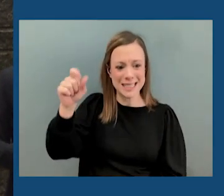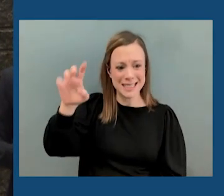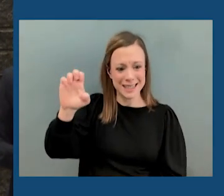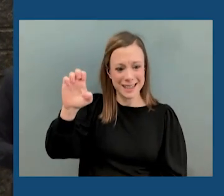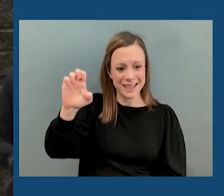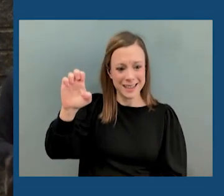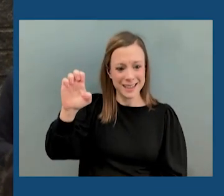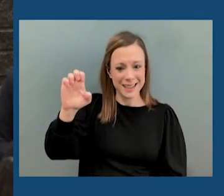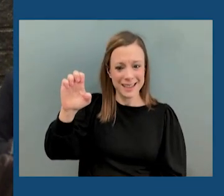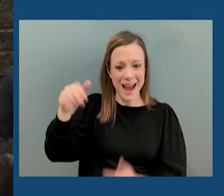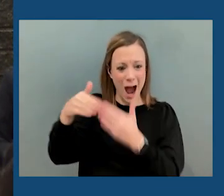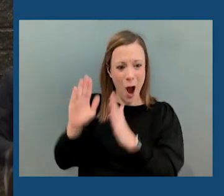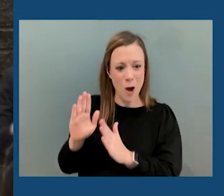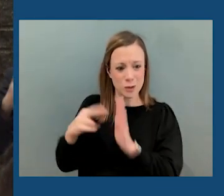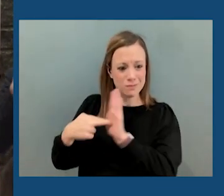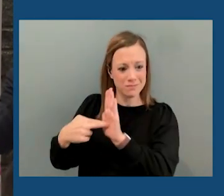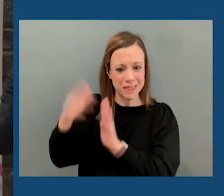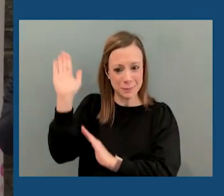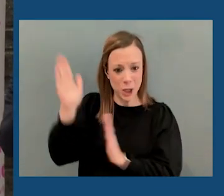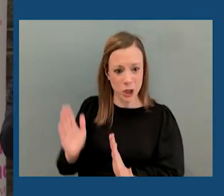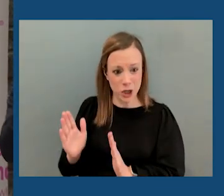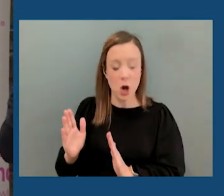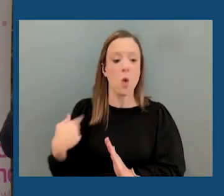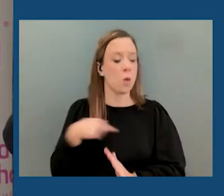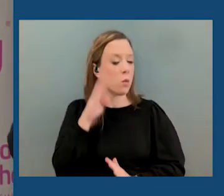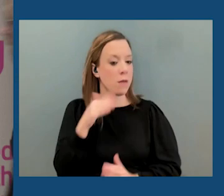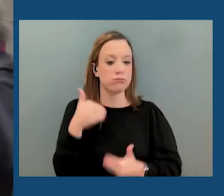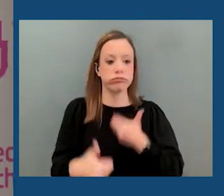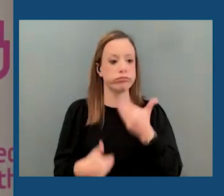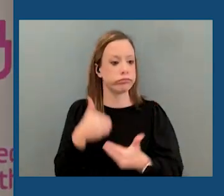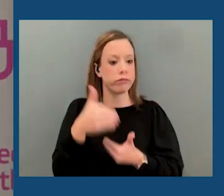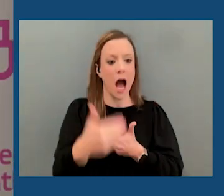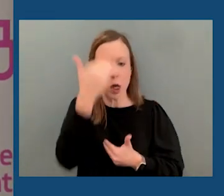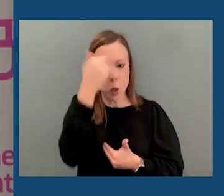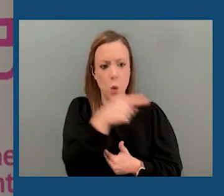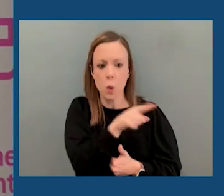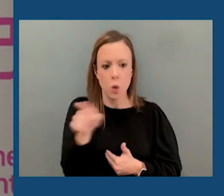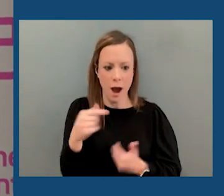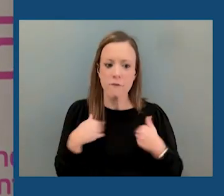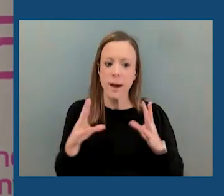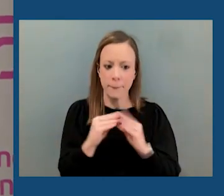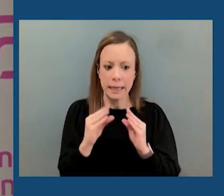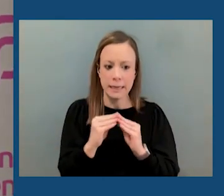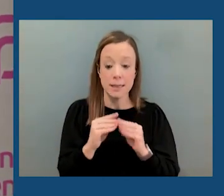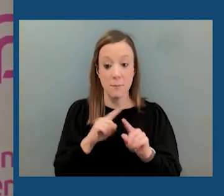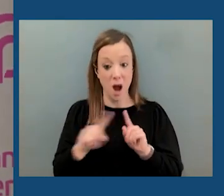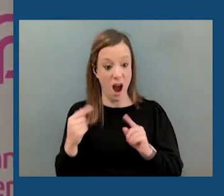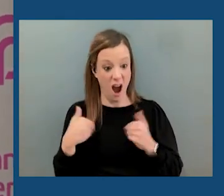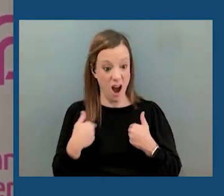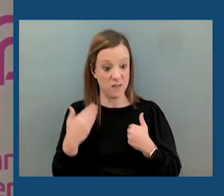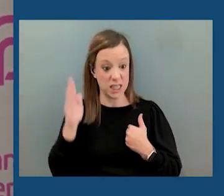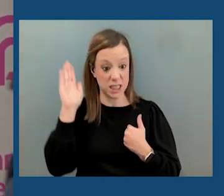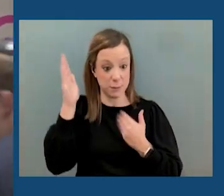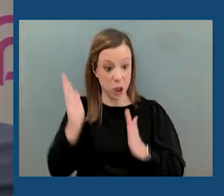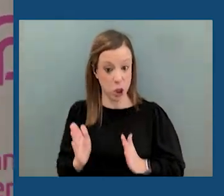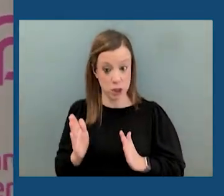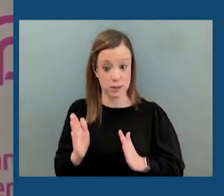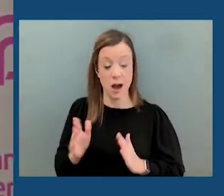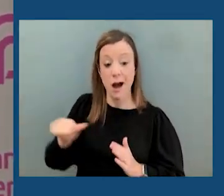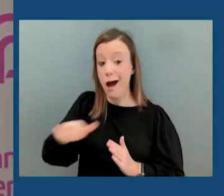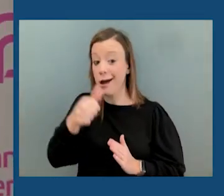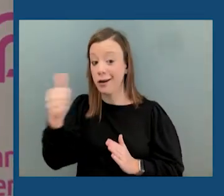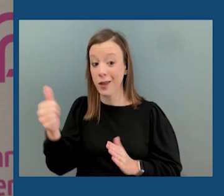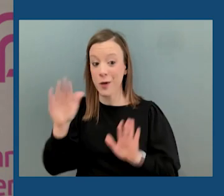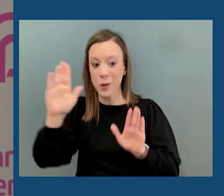We're going to keep this moving, and so I know you all have meetings coming up, but we have some great speakers to go. So just wanted to introduce another great